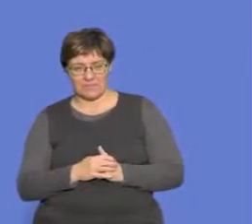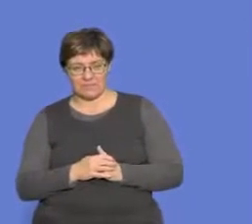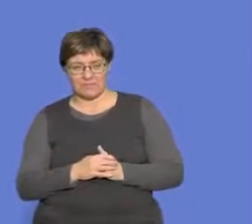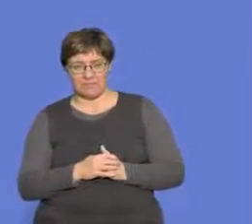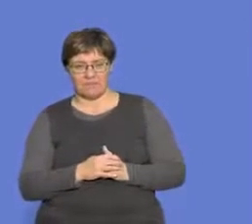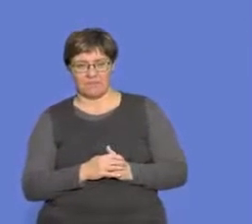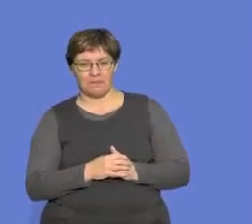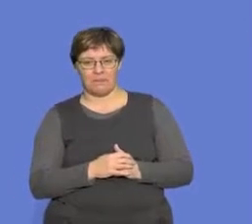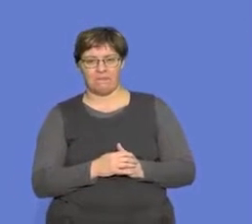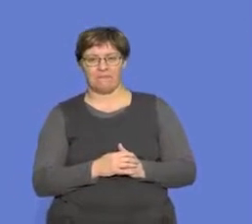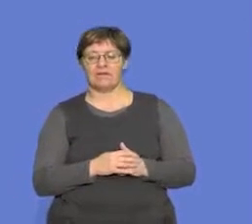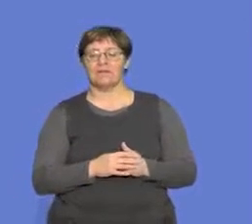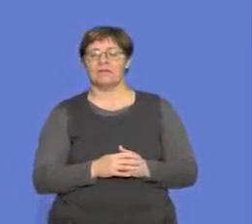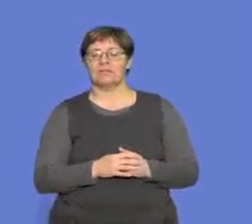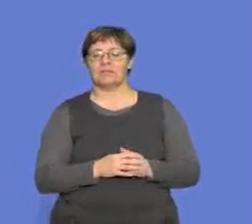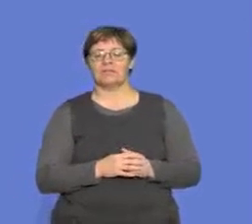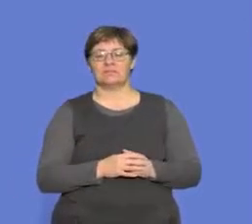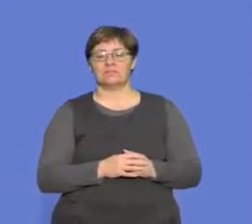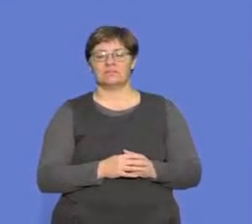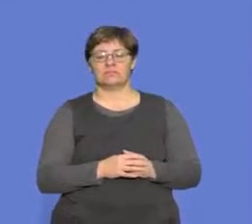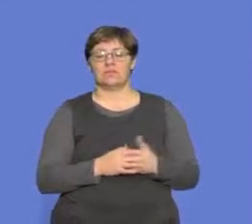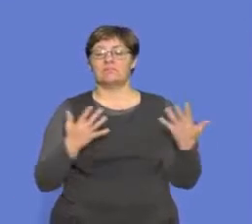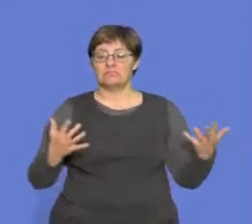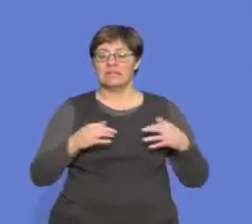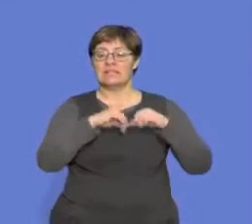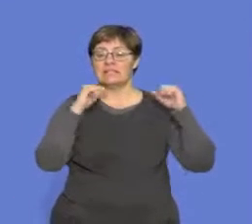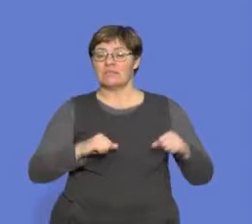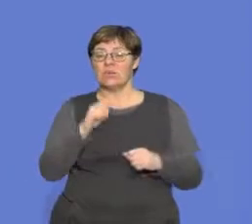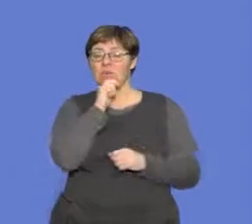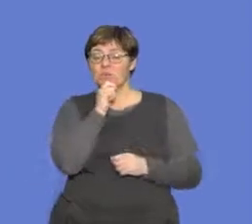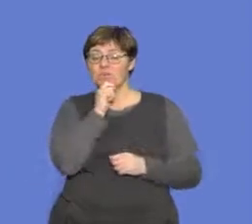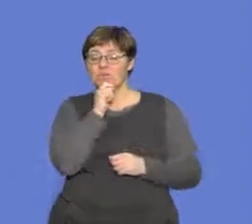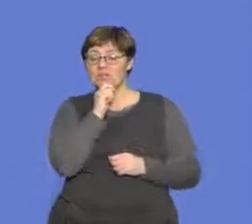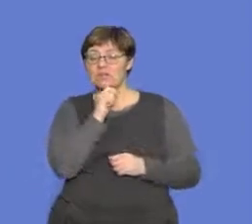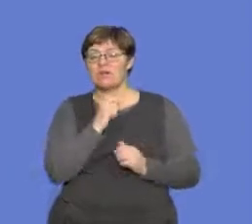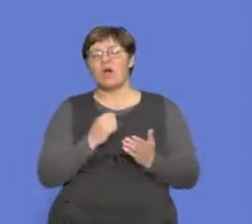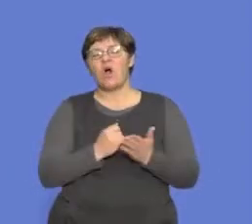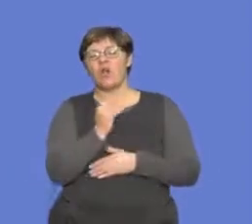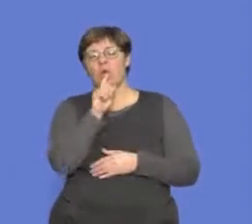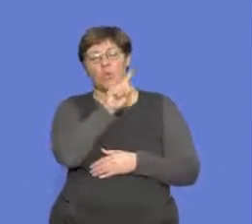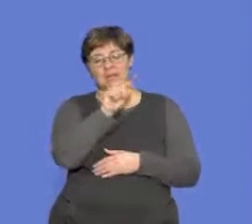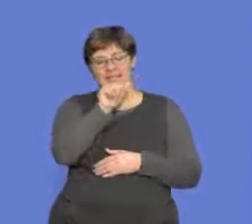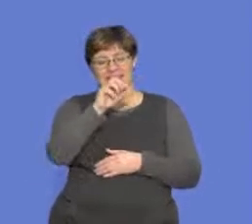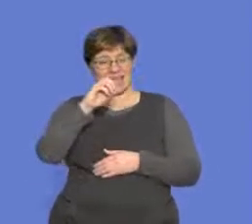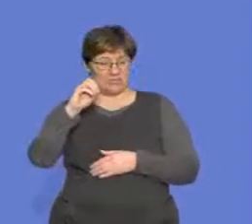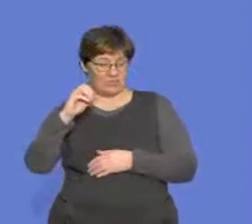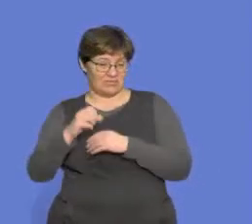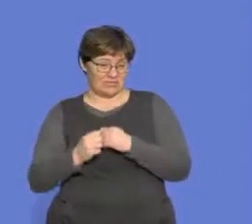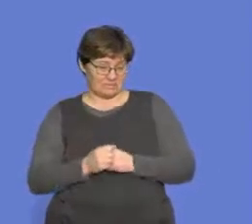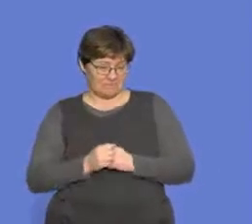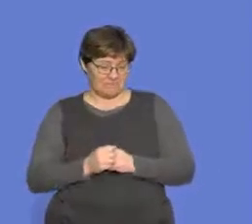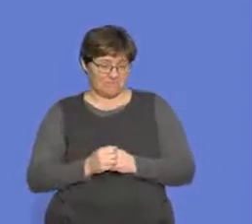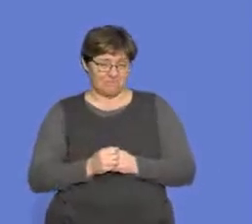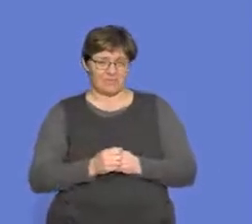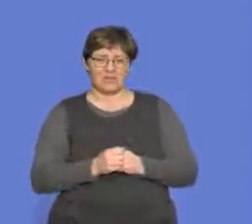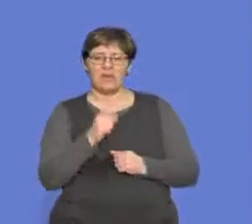two main groups, as I mentioned, plants and animals. His system was used in the early 1600s.